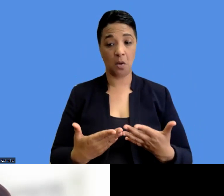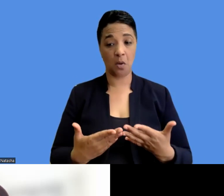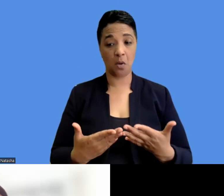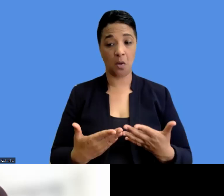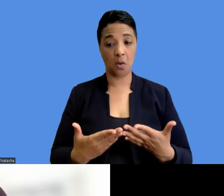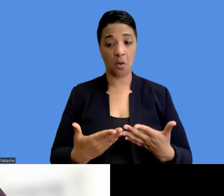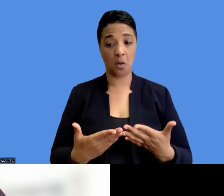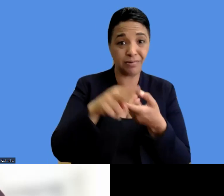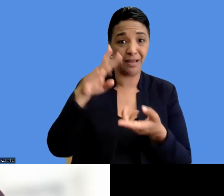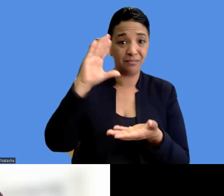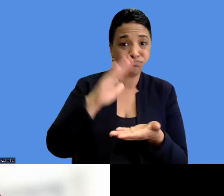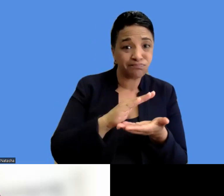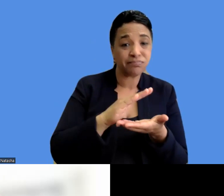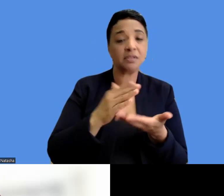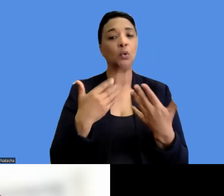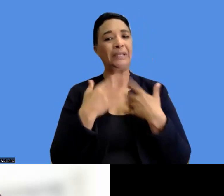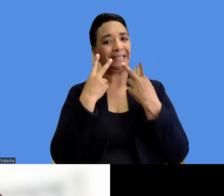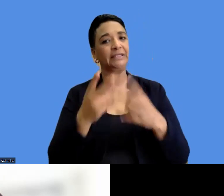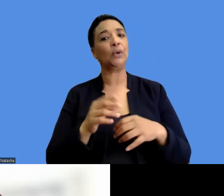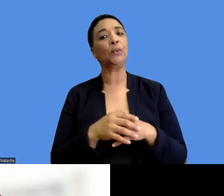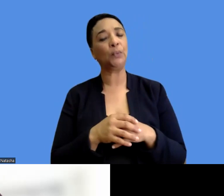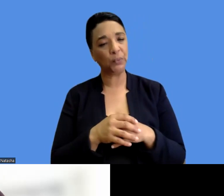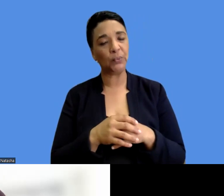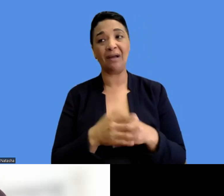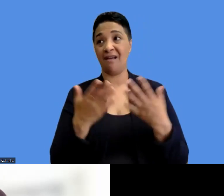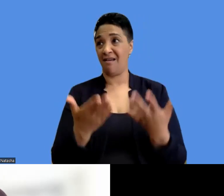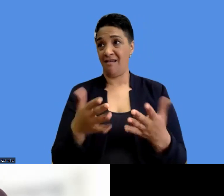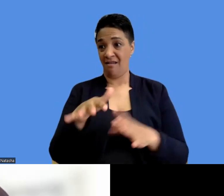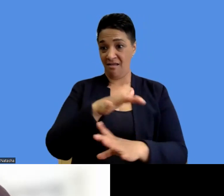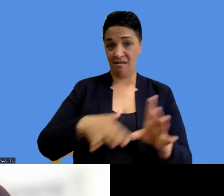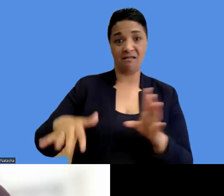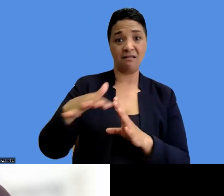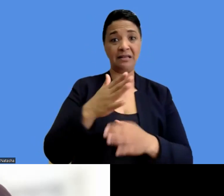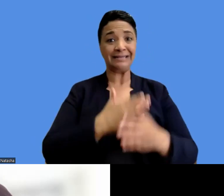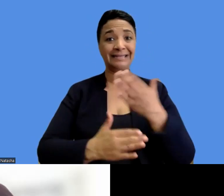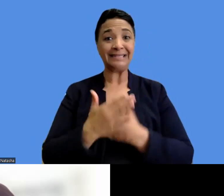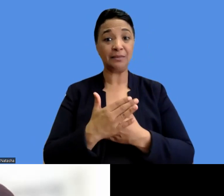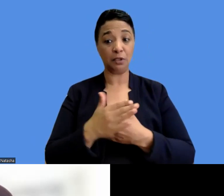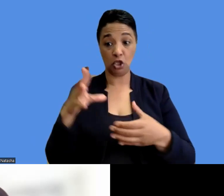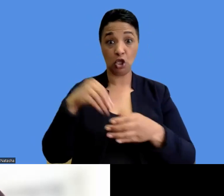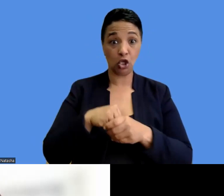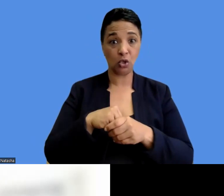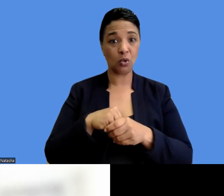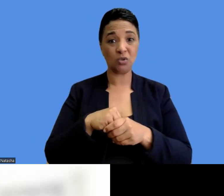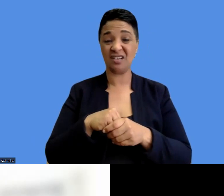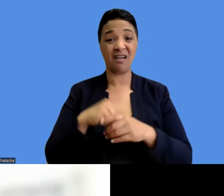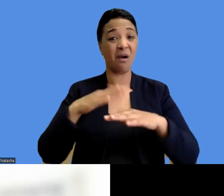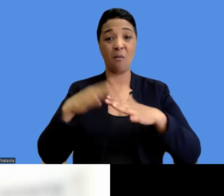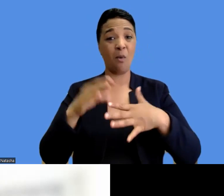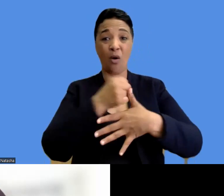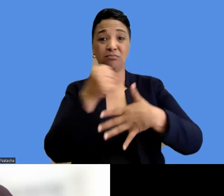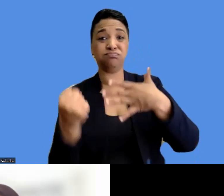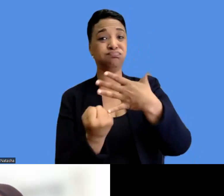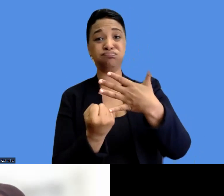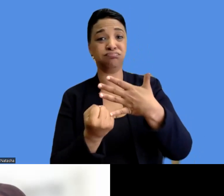HCTs, we are concerned that the enabling environment for disability inclusion will be further reduced. Country level